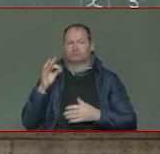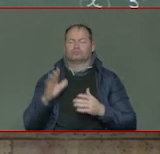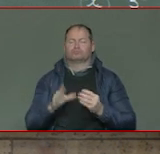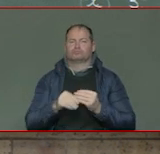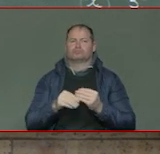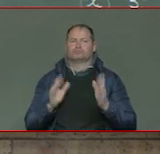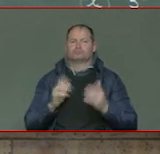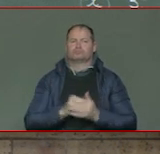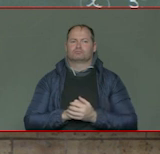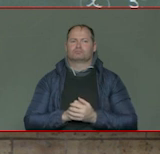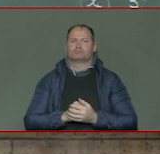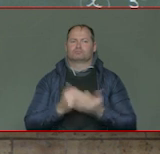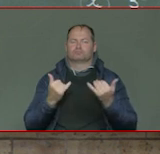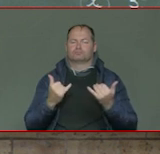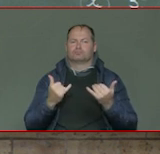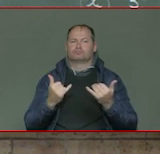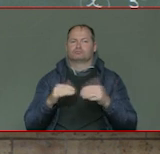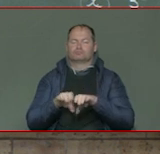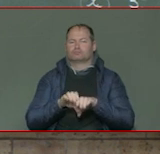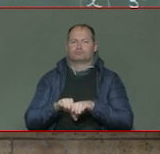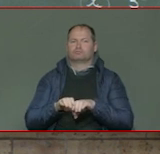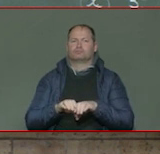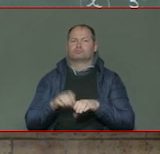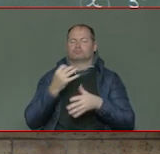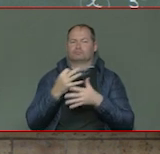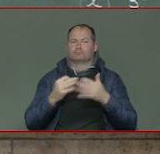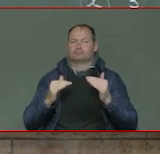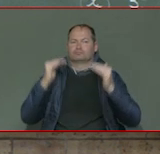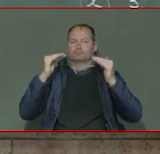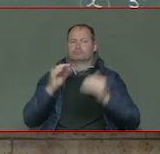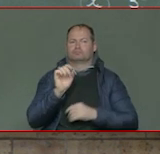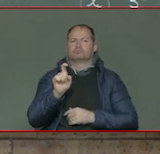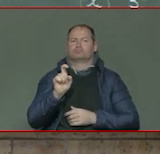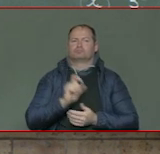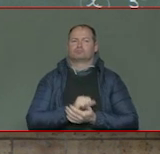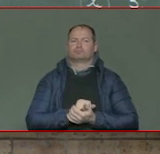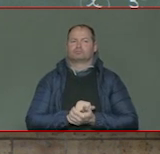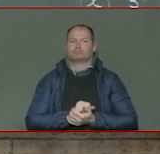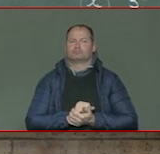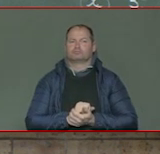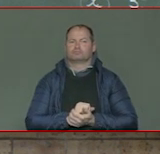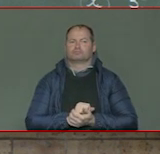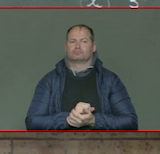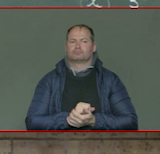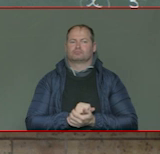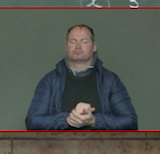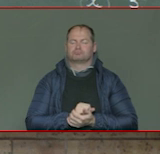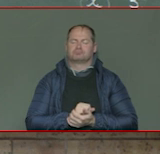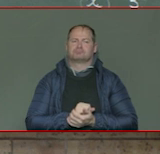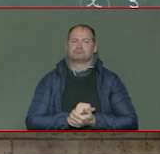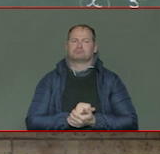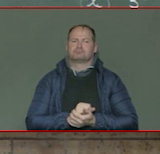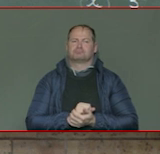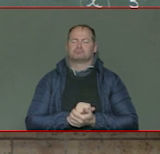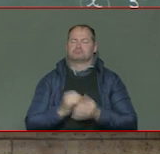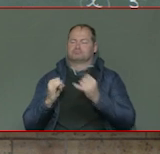here I take out the highest common factor, which is x. What am I left with? 3x squared minus 7x minus 6